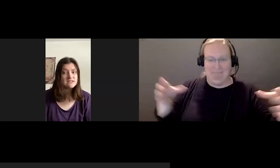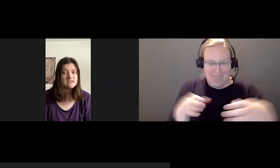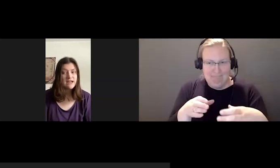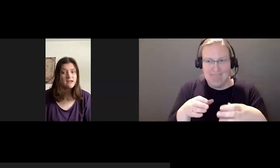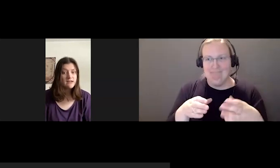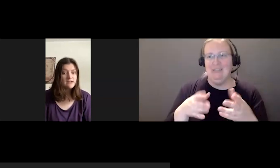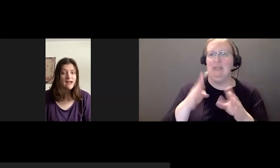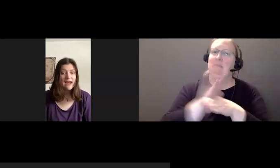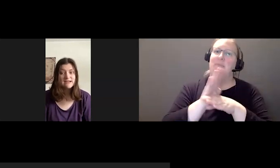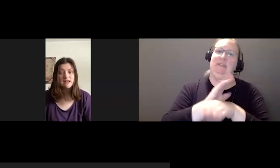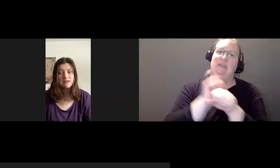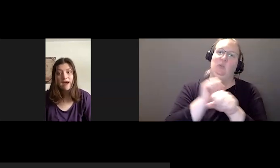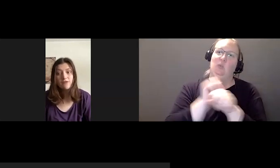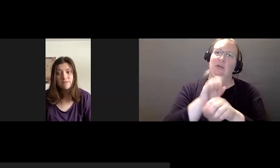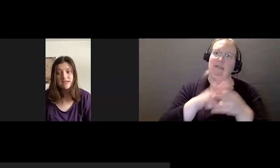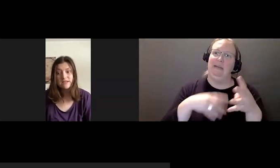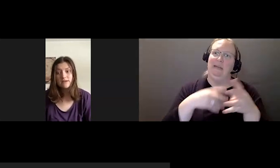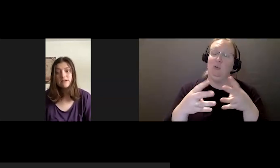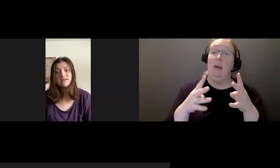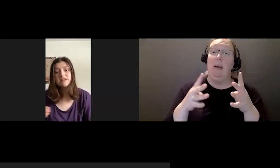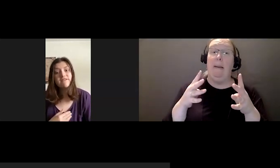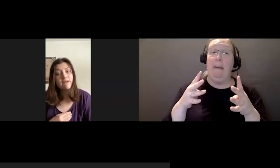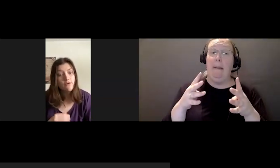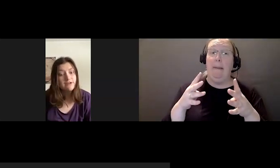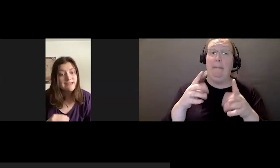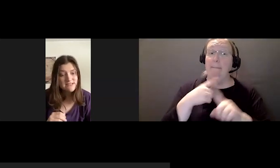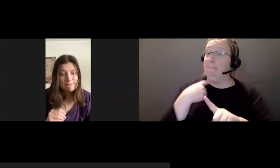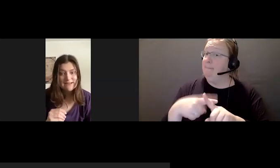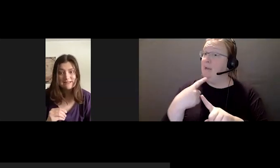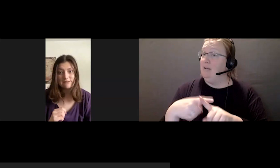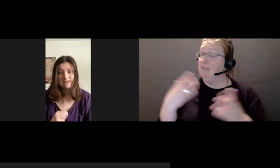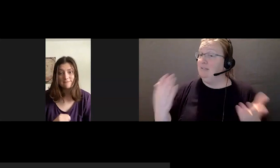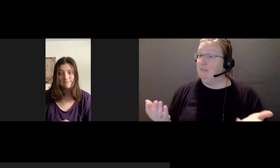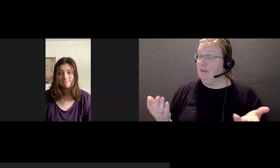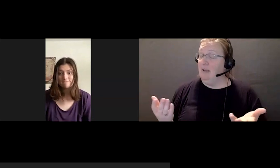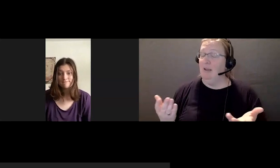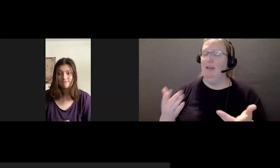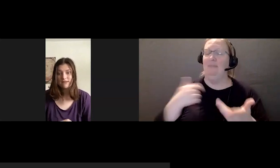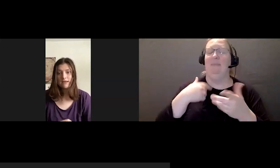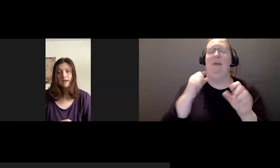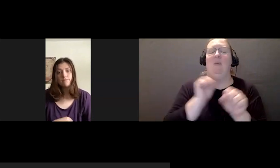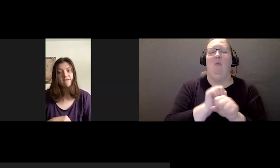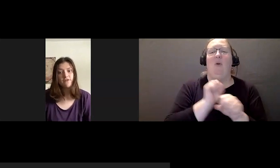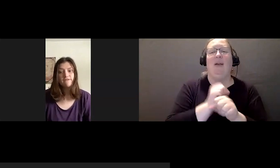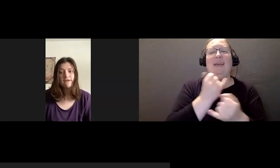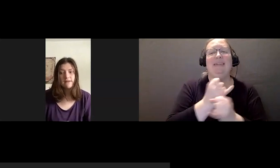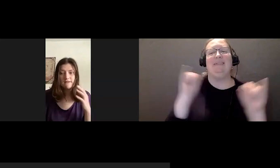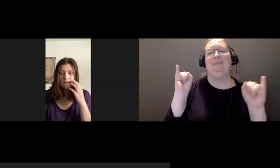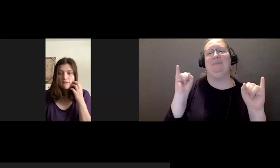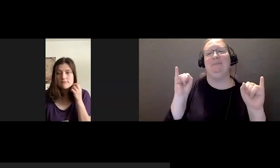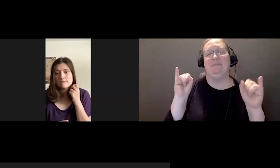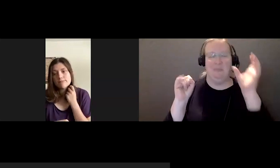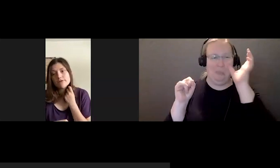of this is that it has allowed me to live and work independently. My furry